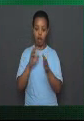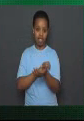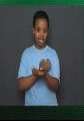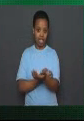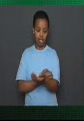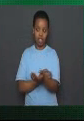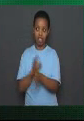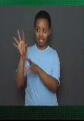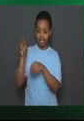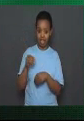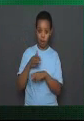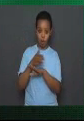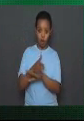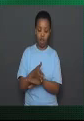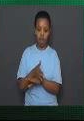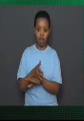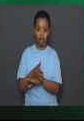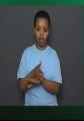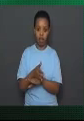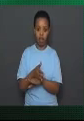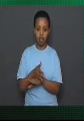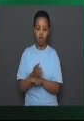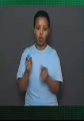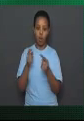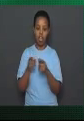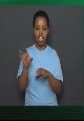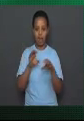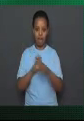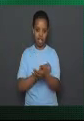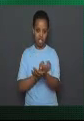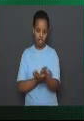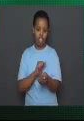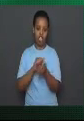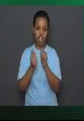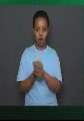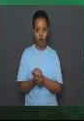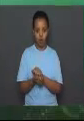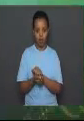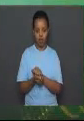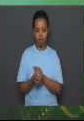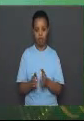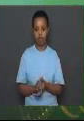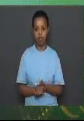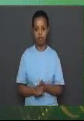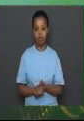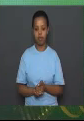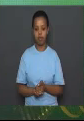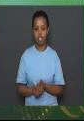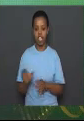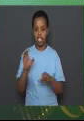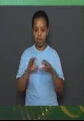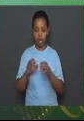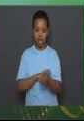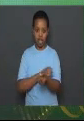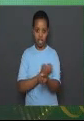energy, it is converted into chemical energy. The